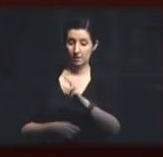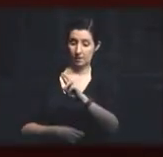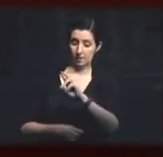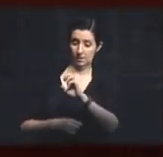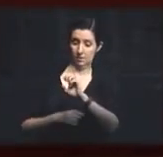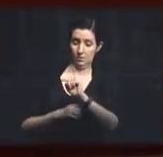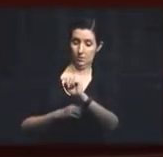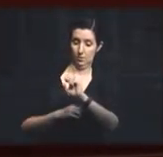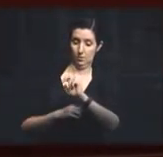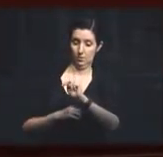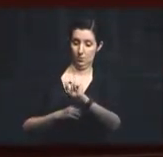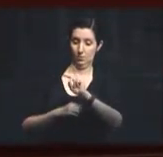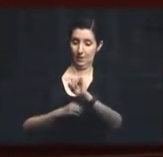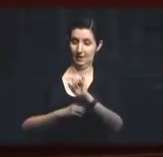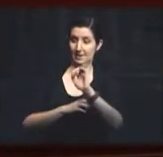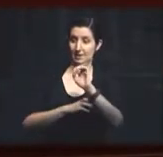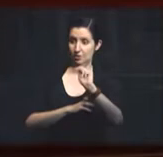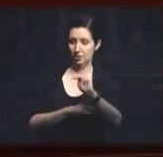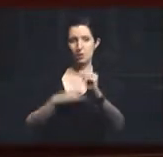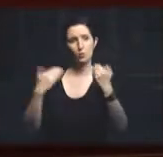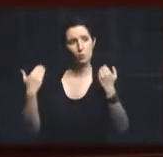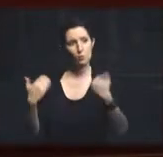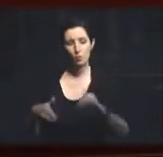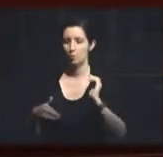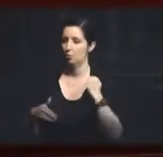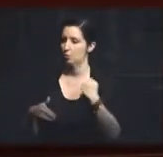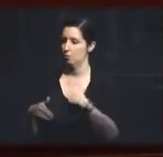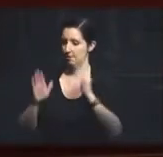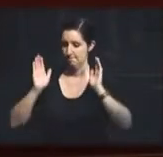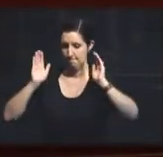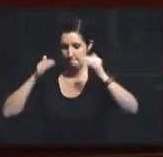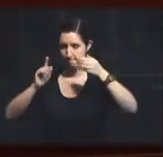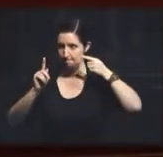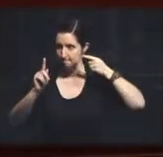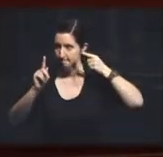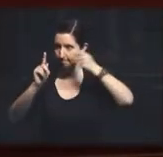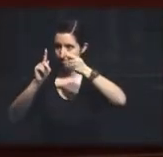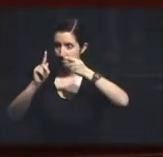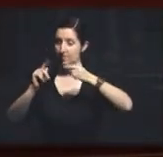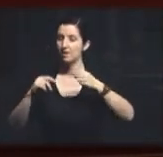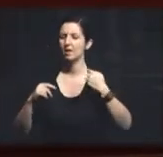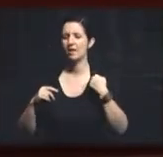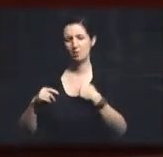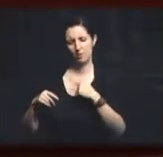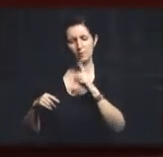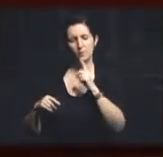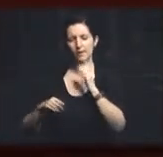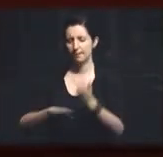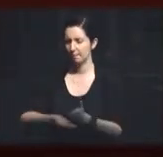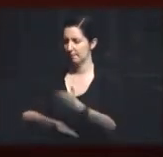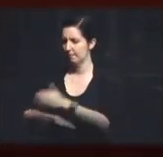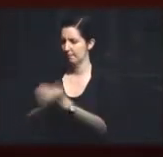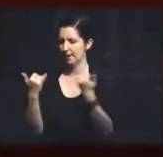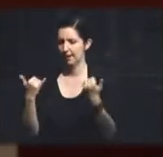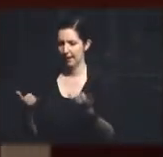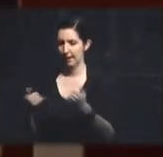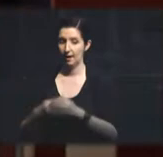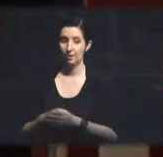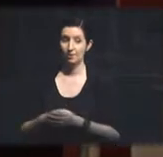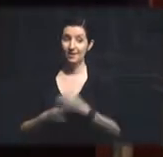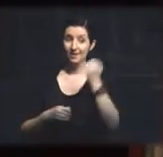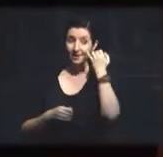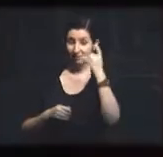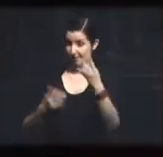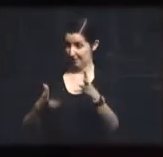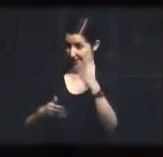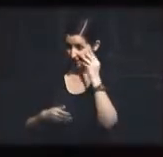last 6 years, and we've made incredible strides with this. If you've been around at these meetings, you've probably heard me talk about this,